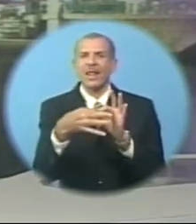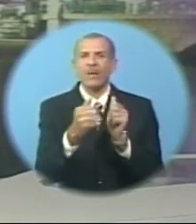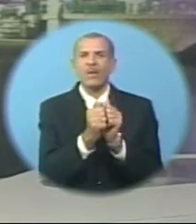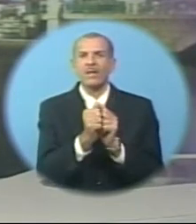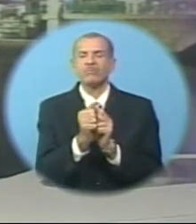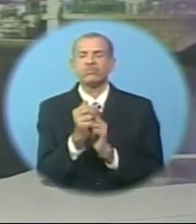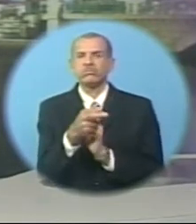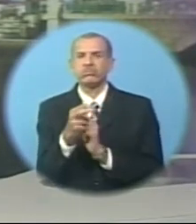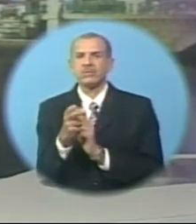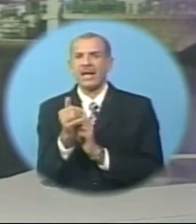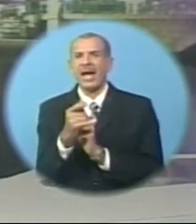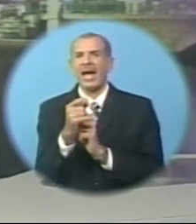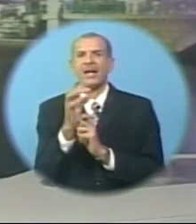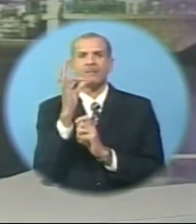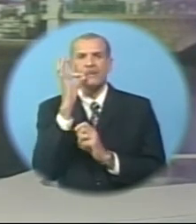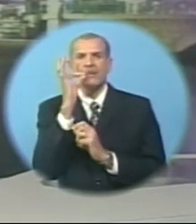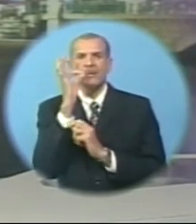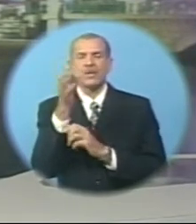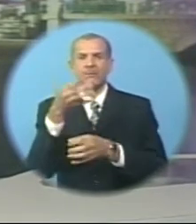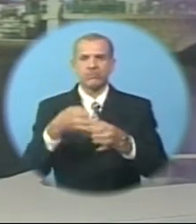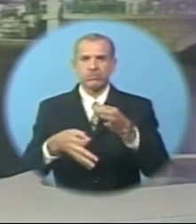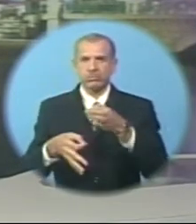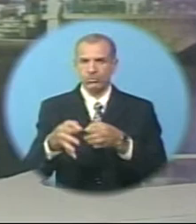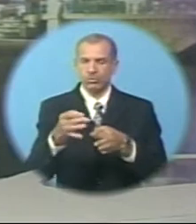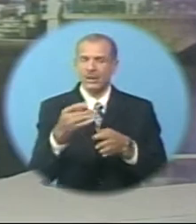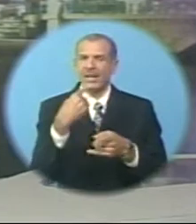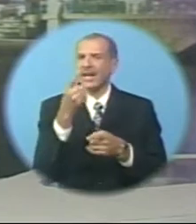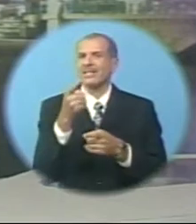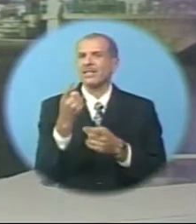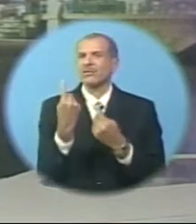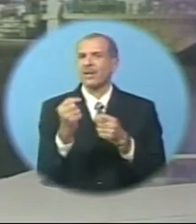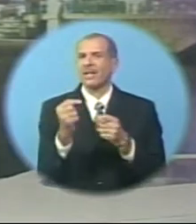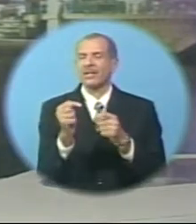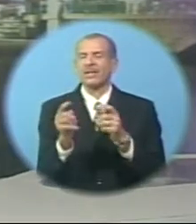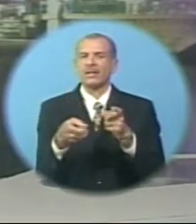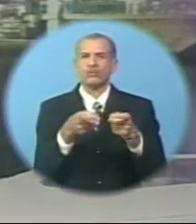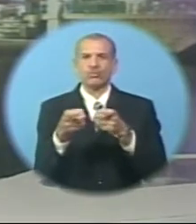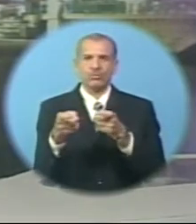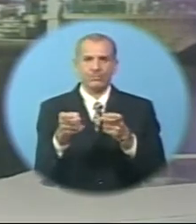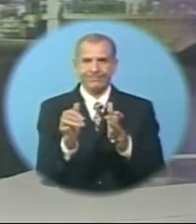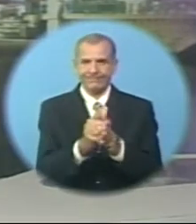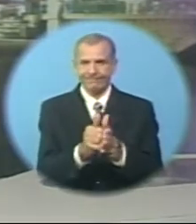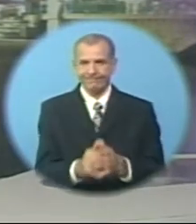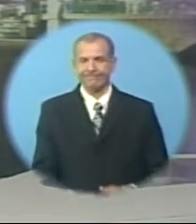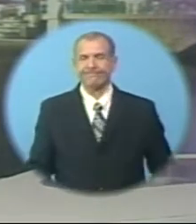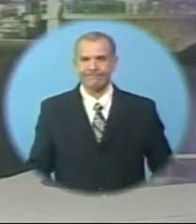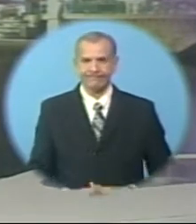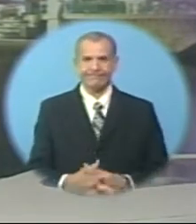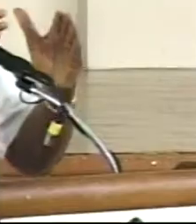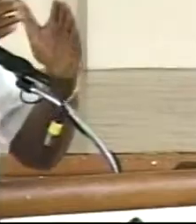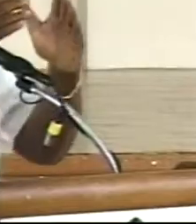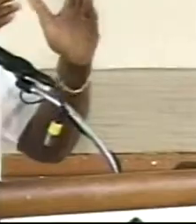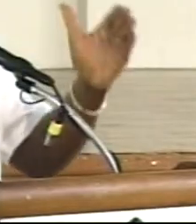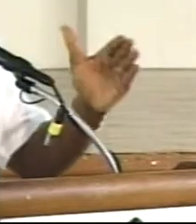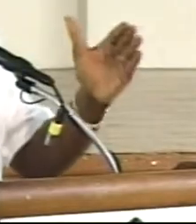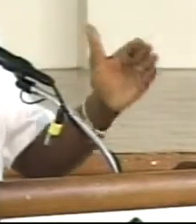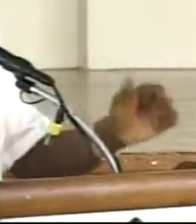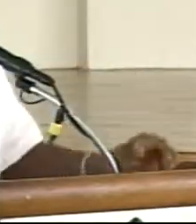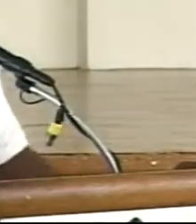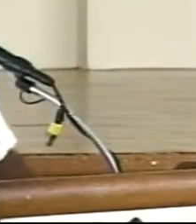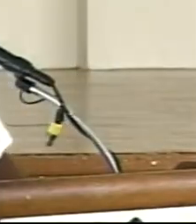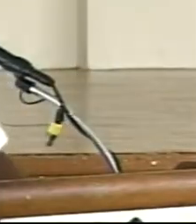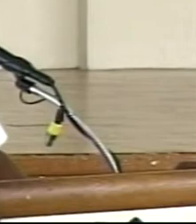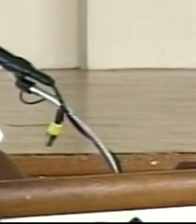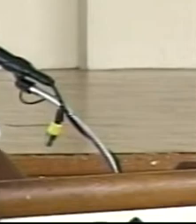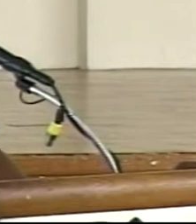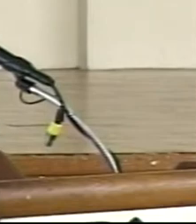violence and the illegal drugs trade, and efforts are being made to bring it under control. We are dealing here